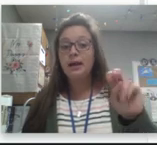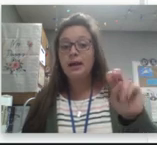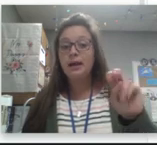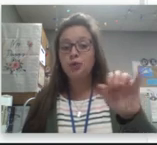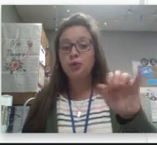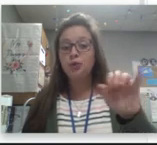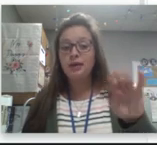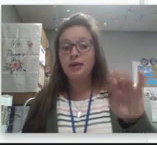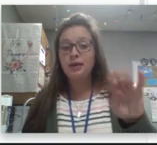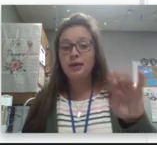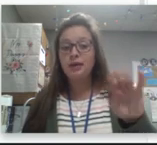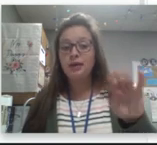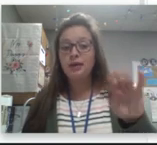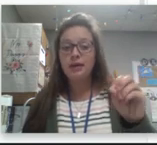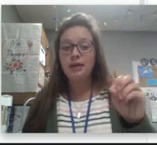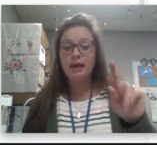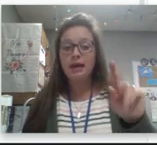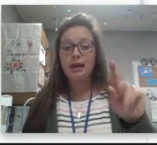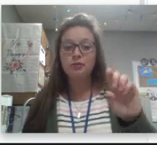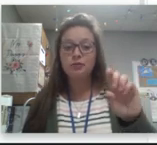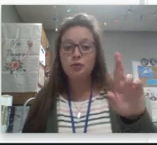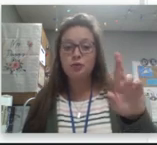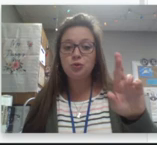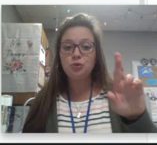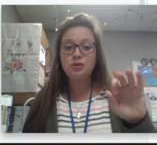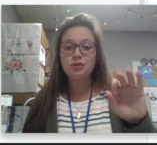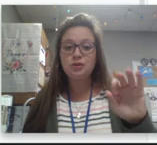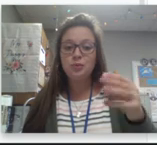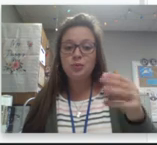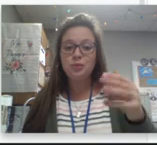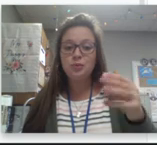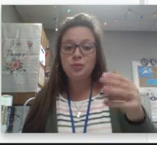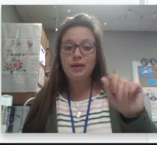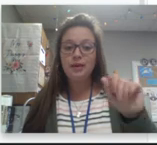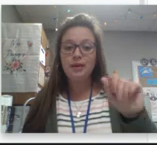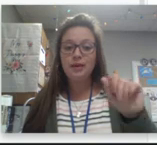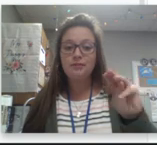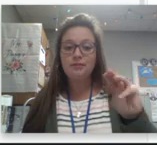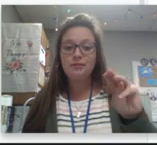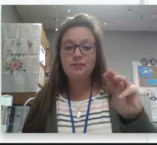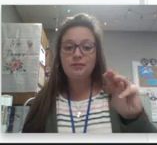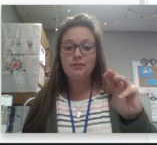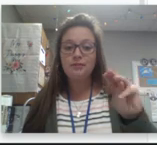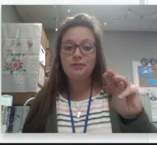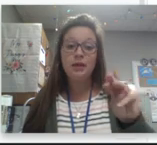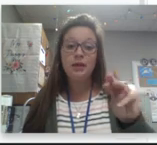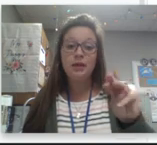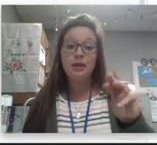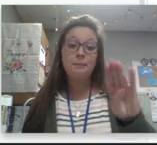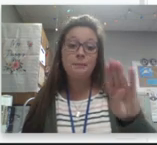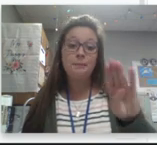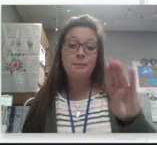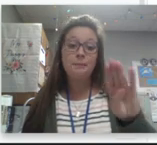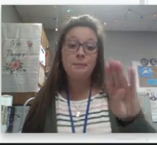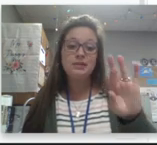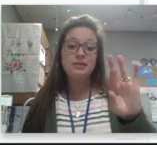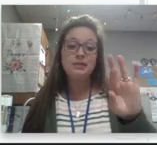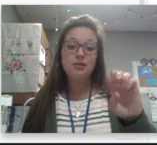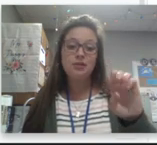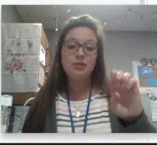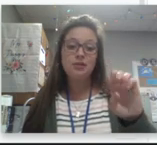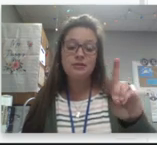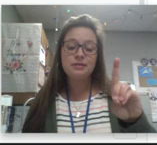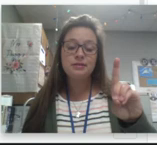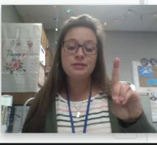I enjoy being outdoors with my family. My